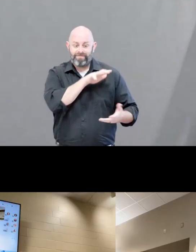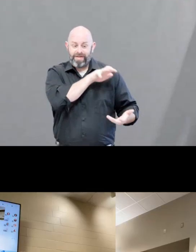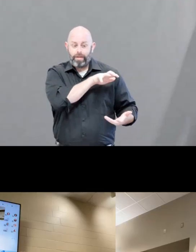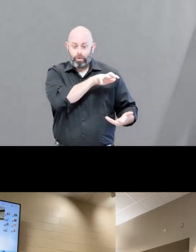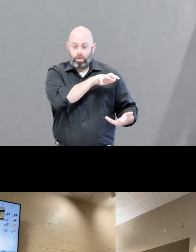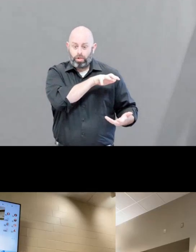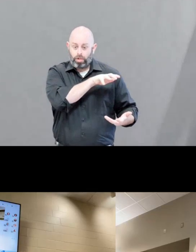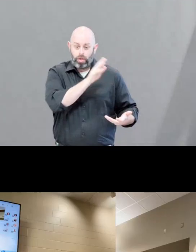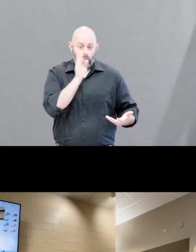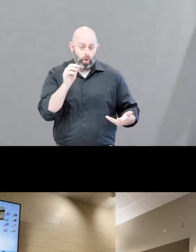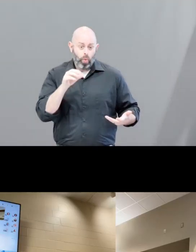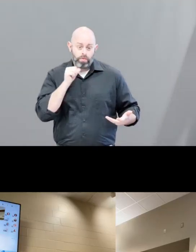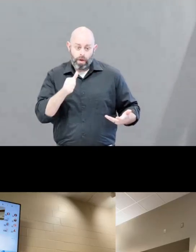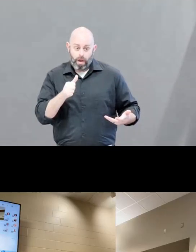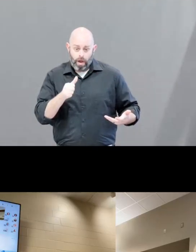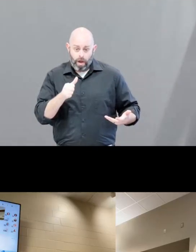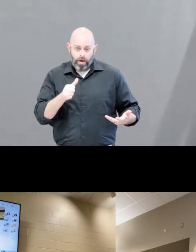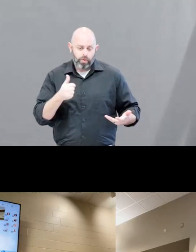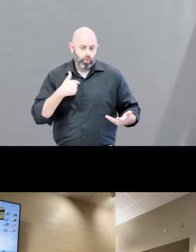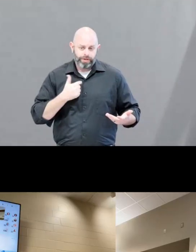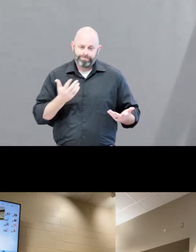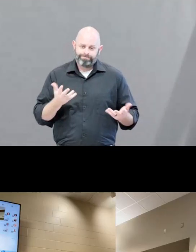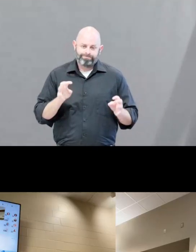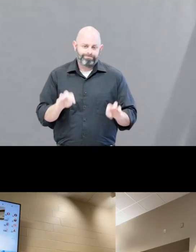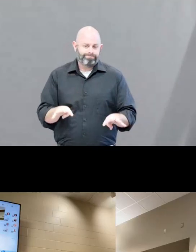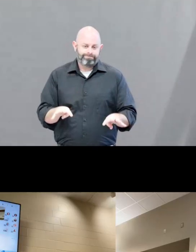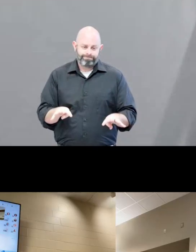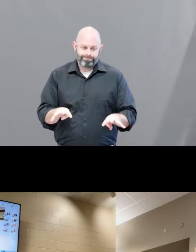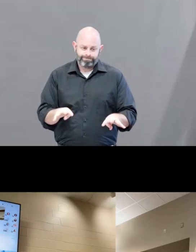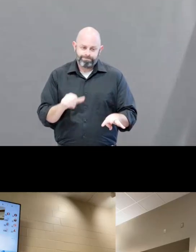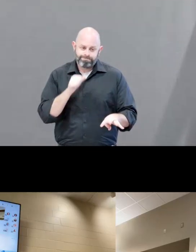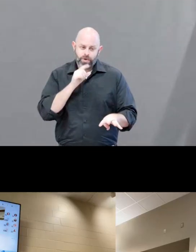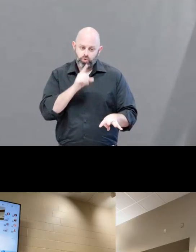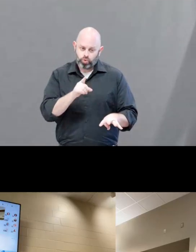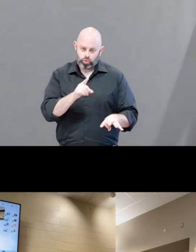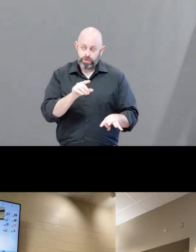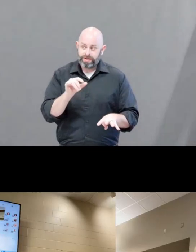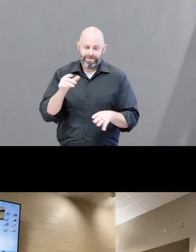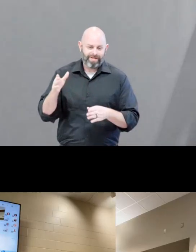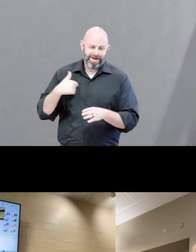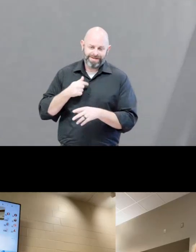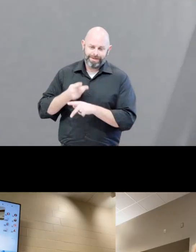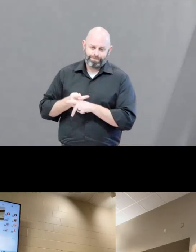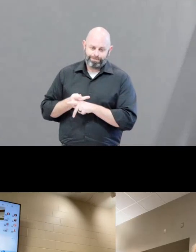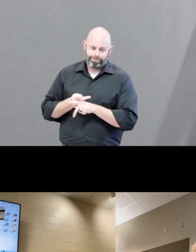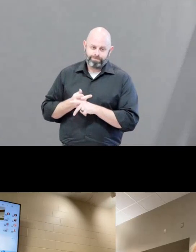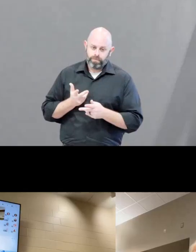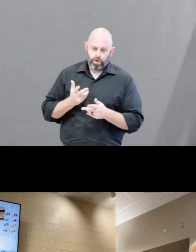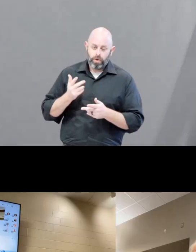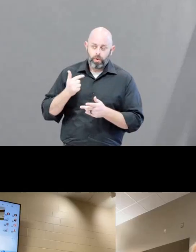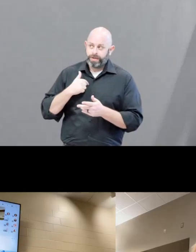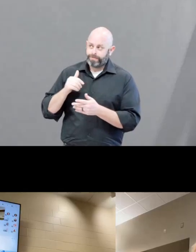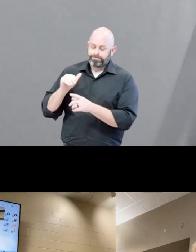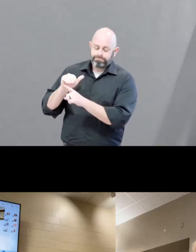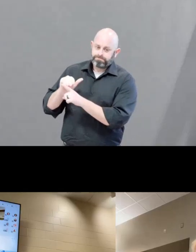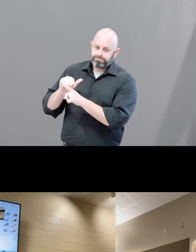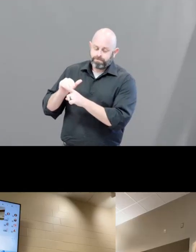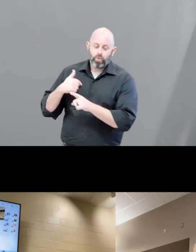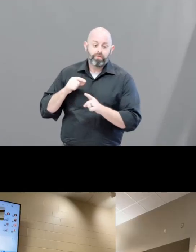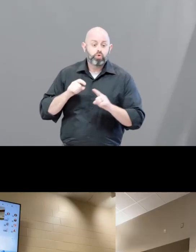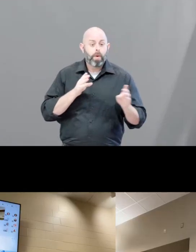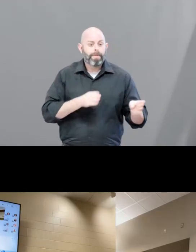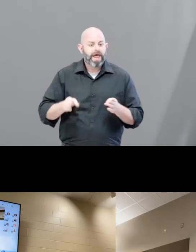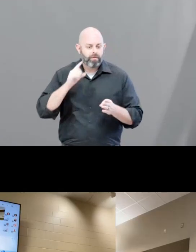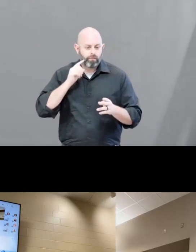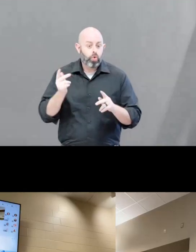vacant positions, we still are not sure. And so we have to kind of plan for the worst and hope